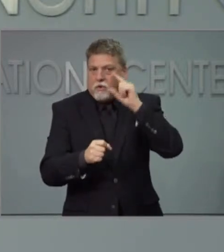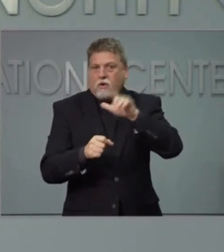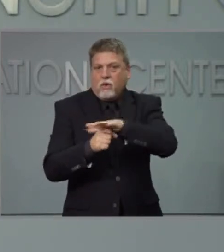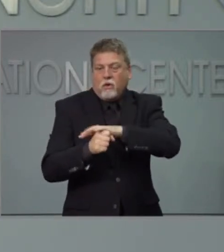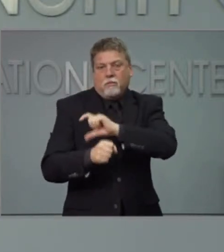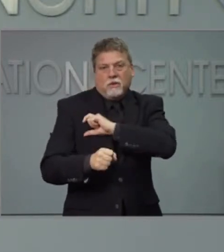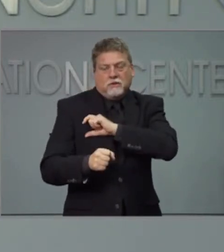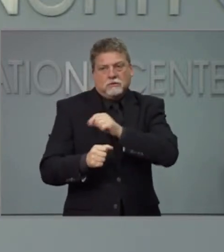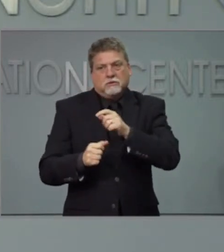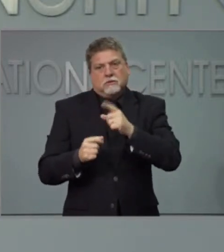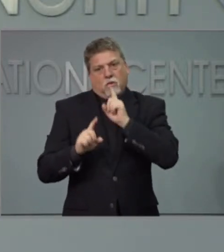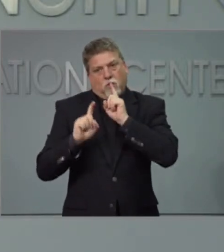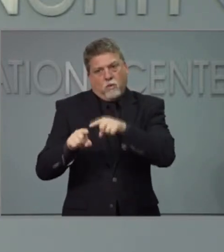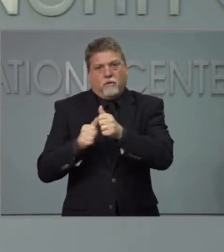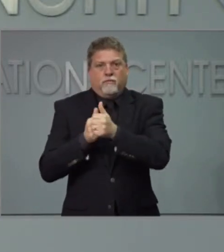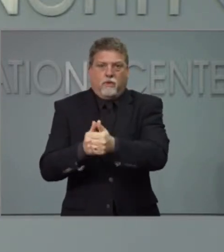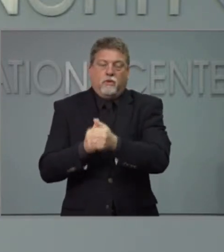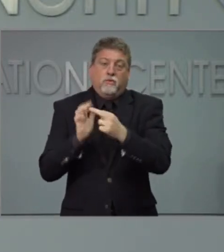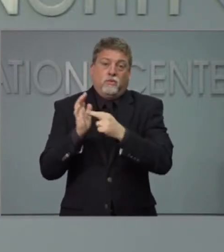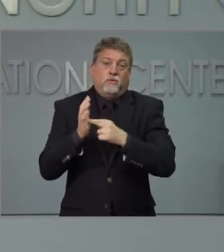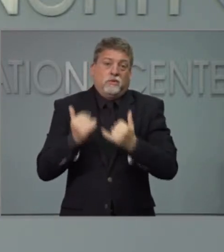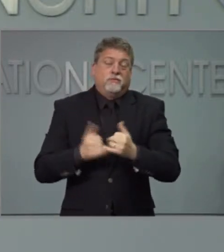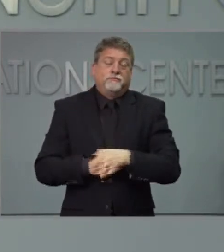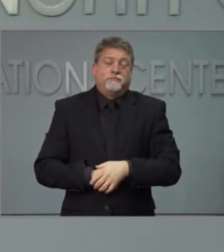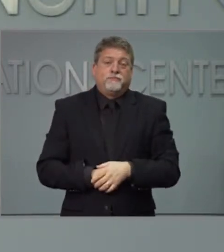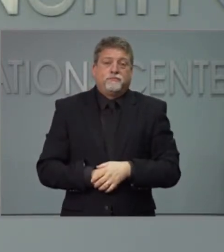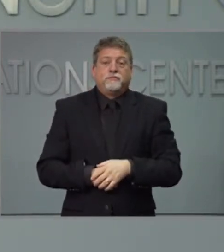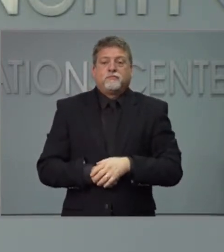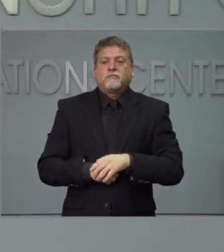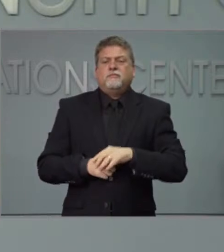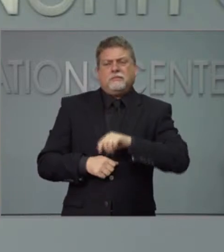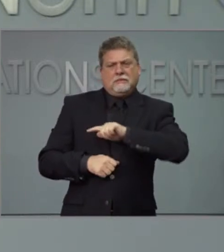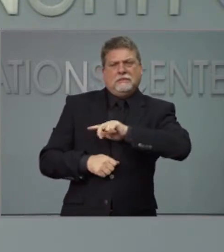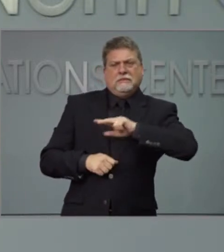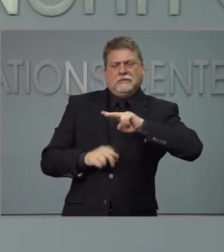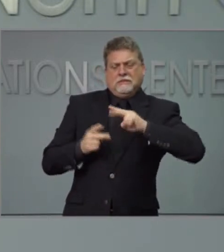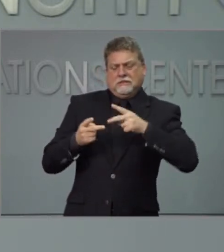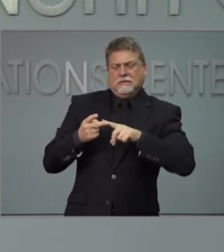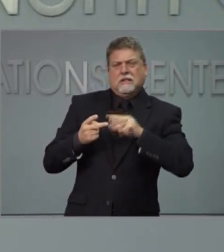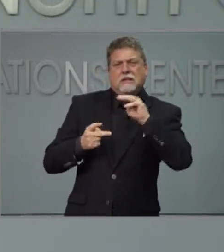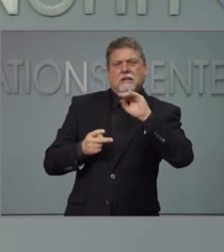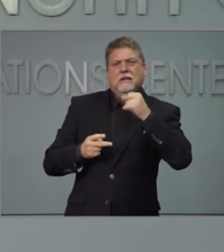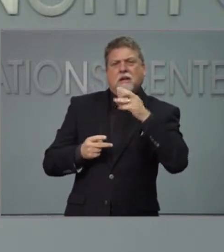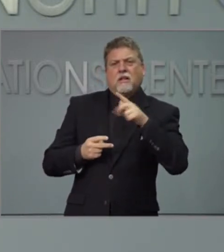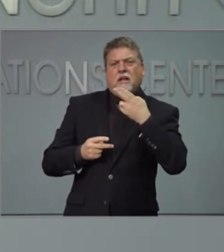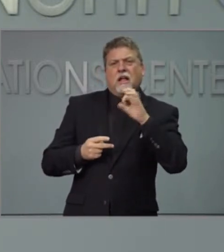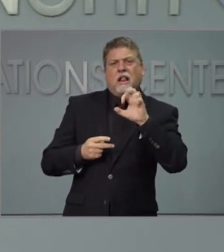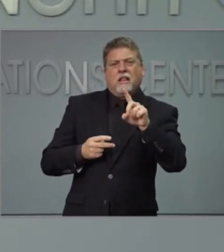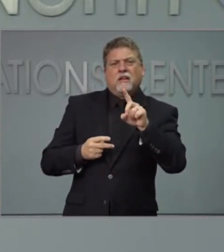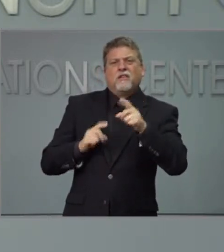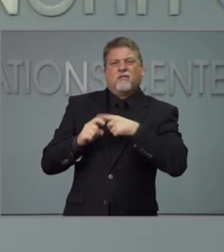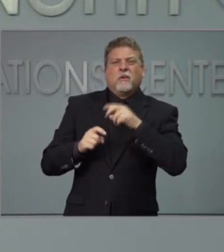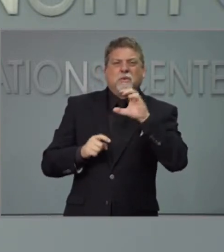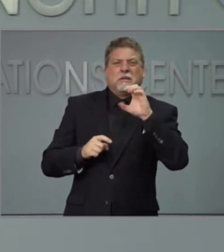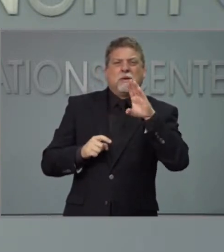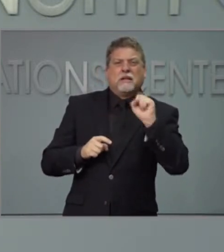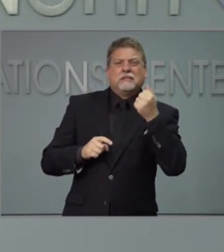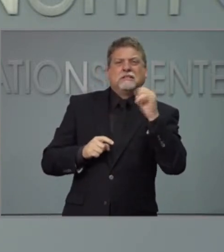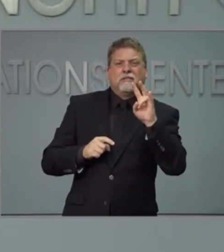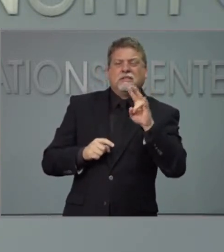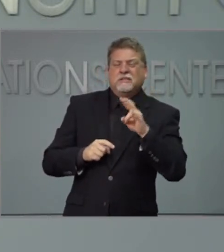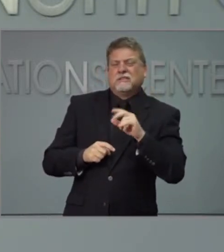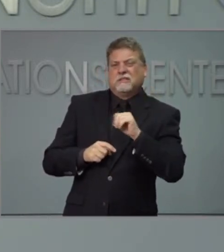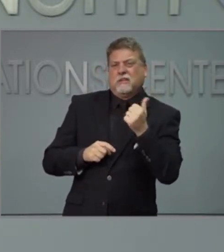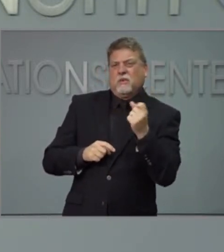Follow-up, Michael Hyland, CBS 17. There are some states who have used similar color-coded systems like this at the county level in how